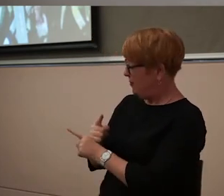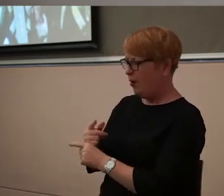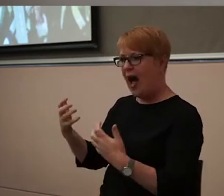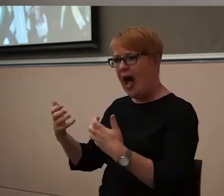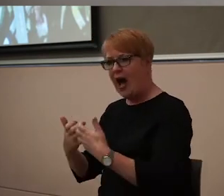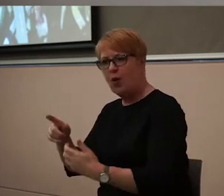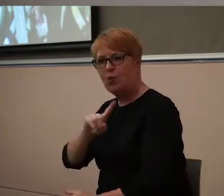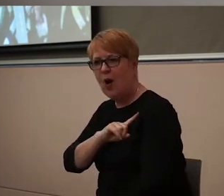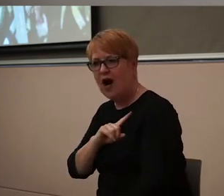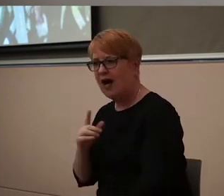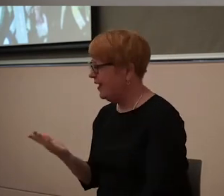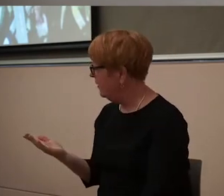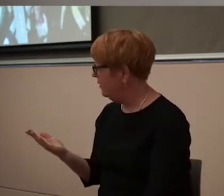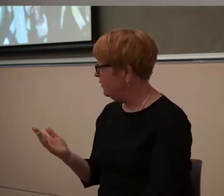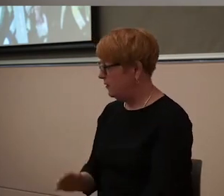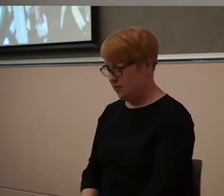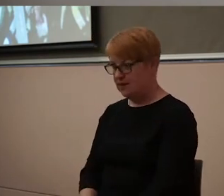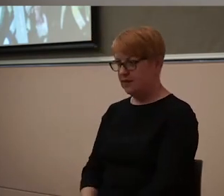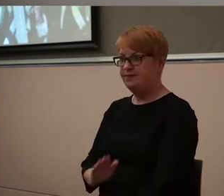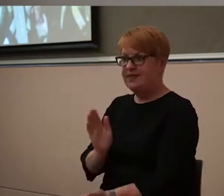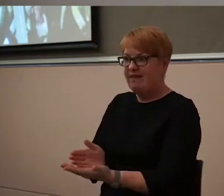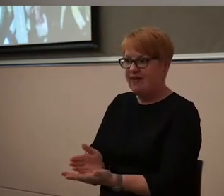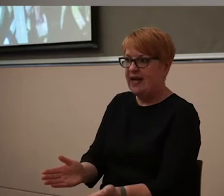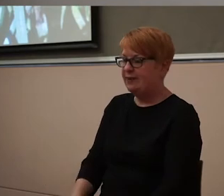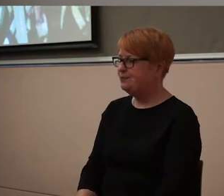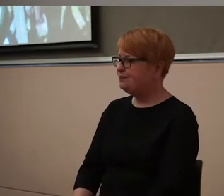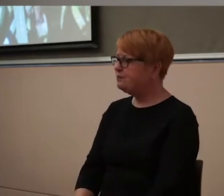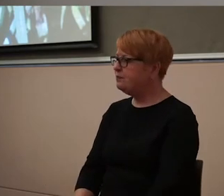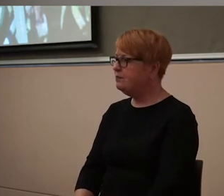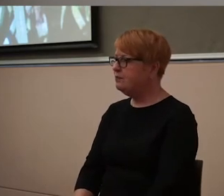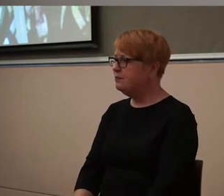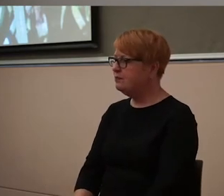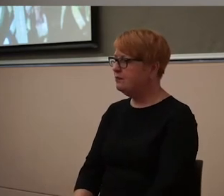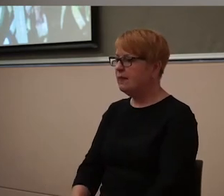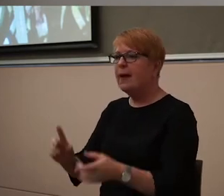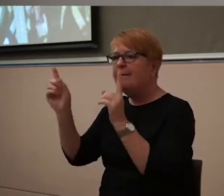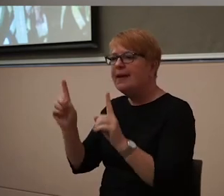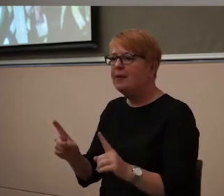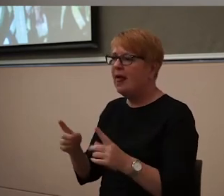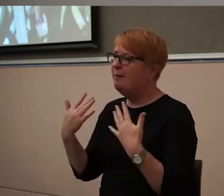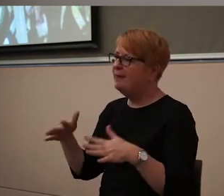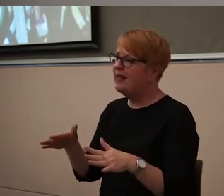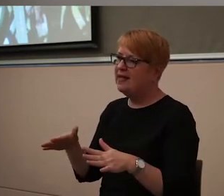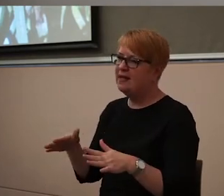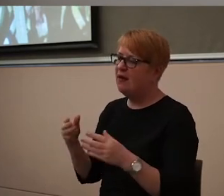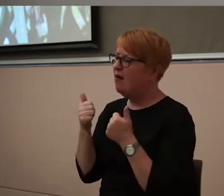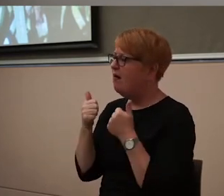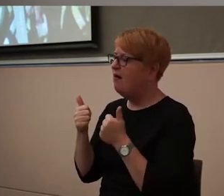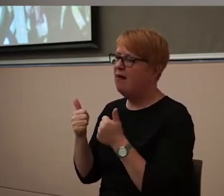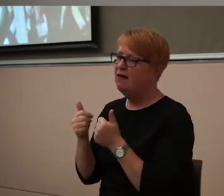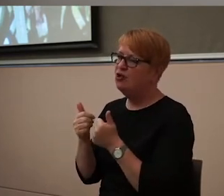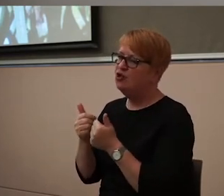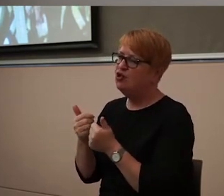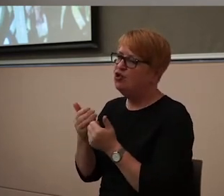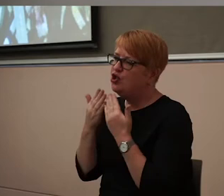Yeah, sorry, that's my mum. No, that's my auntie, but pregnant with my mum. Is that what she just said? Yeah, Pam was my